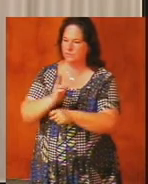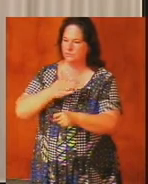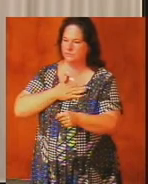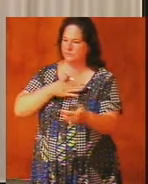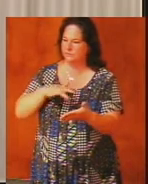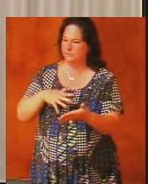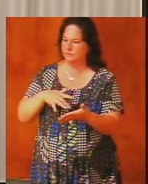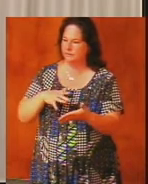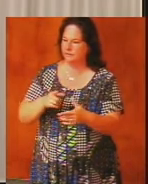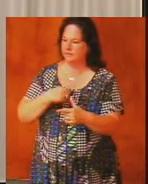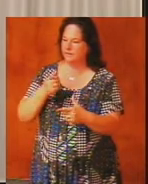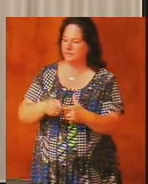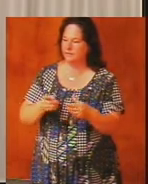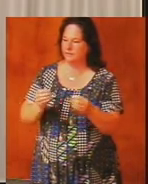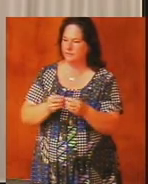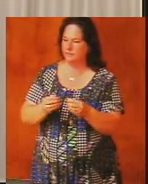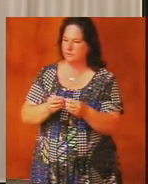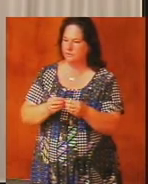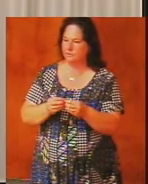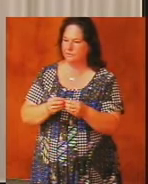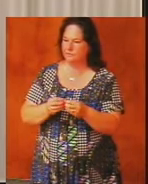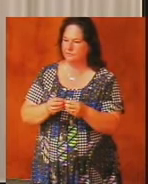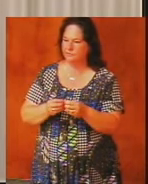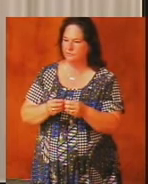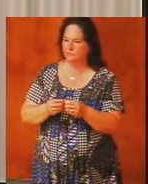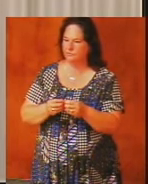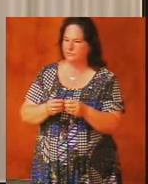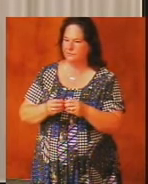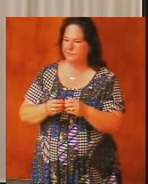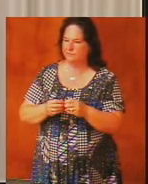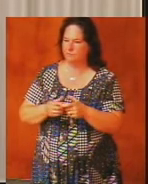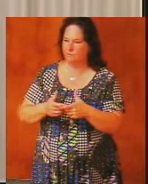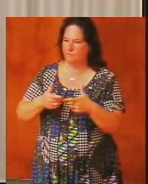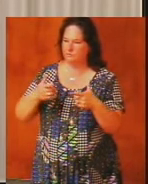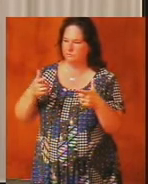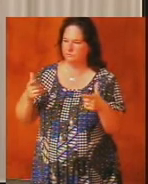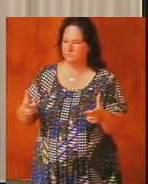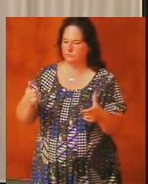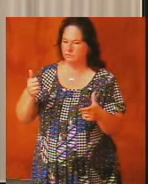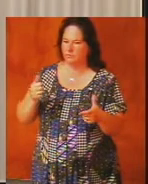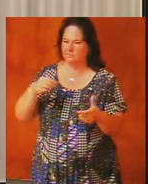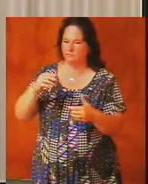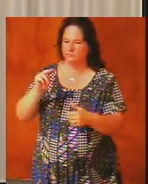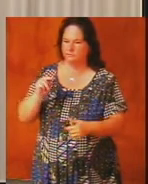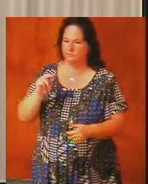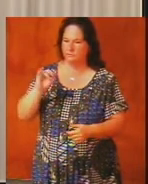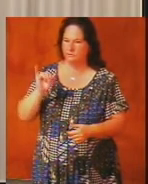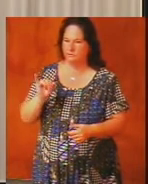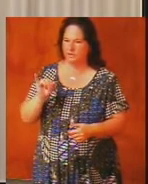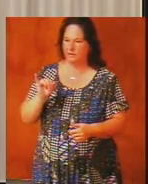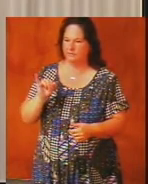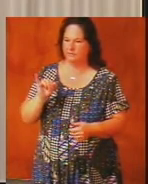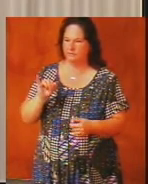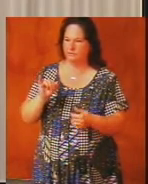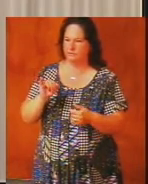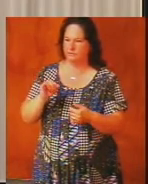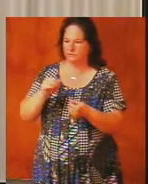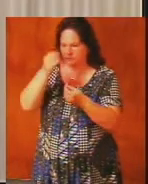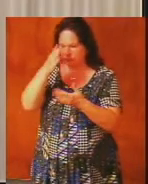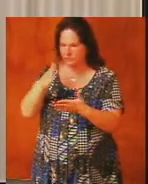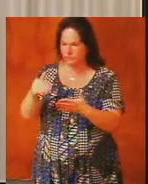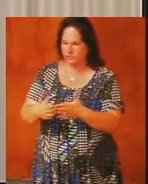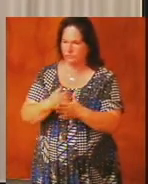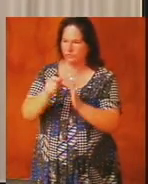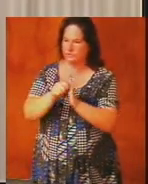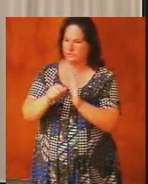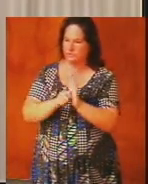are more exhaustive commentaries. The New International Commentary on the Old Testament and